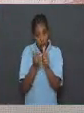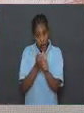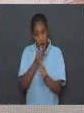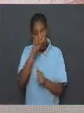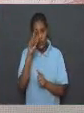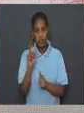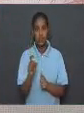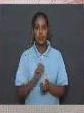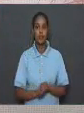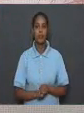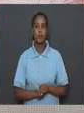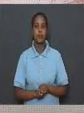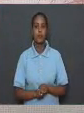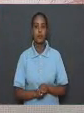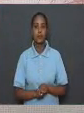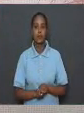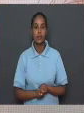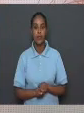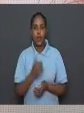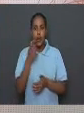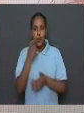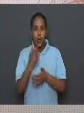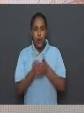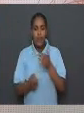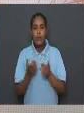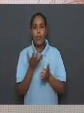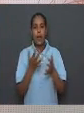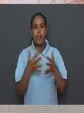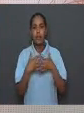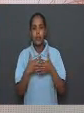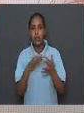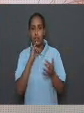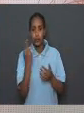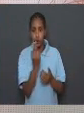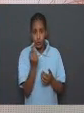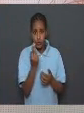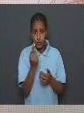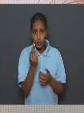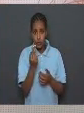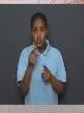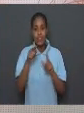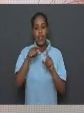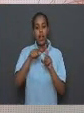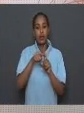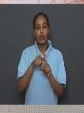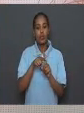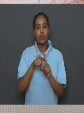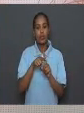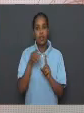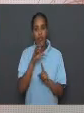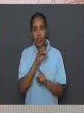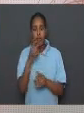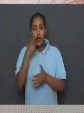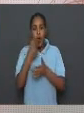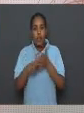What material is used as the cathode, and what material is used as